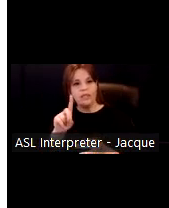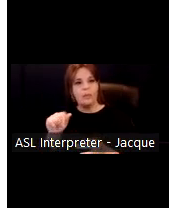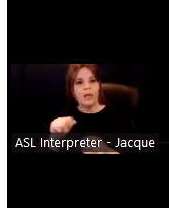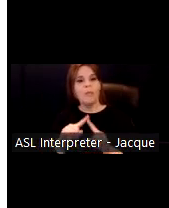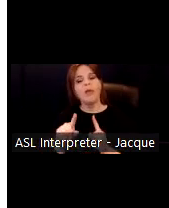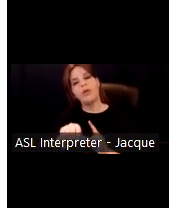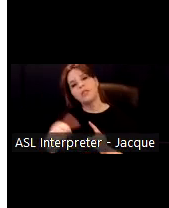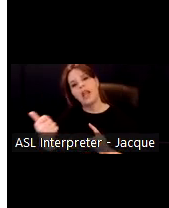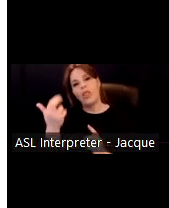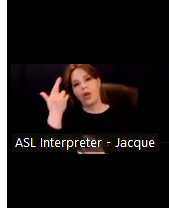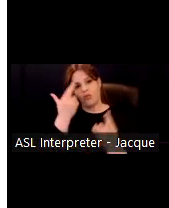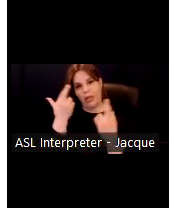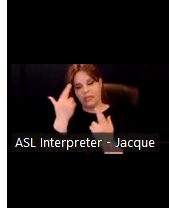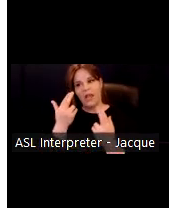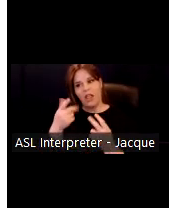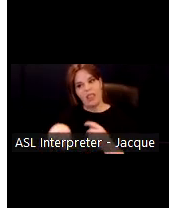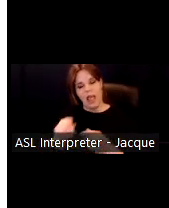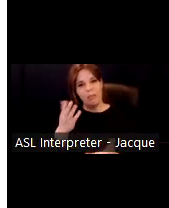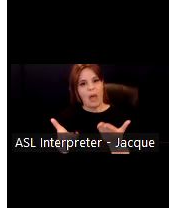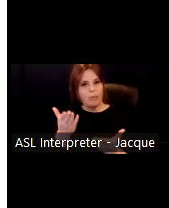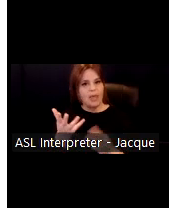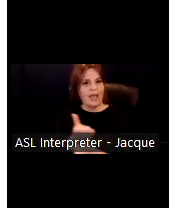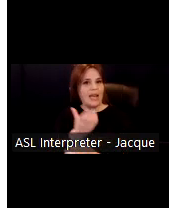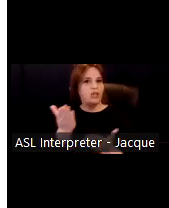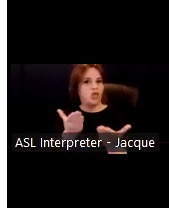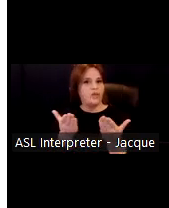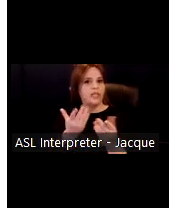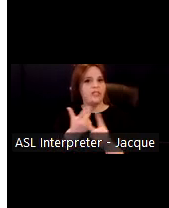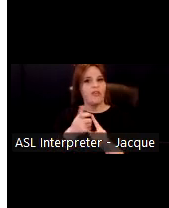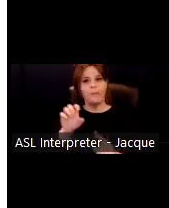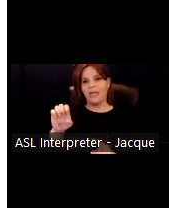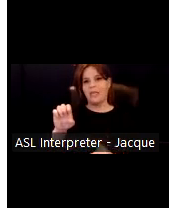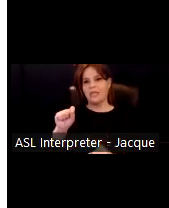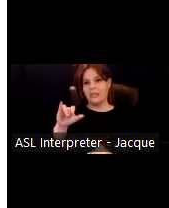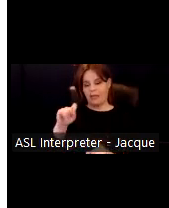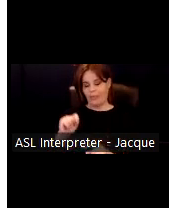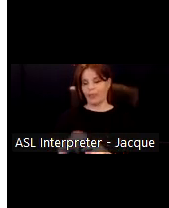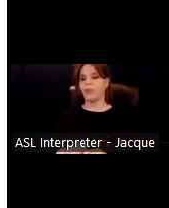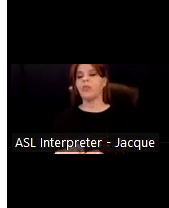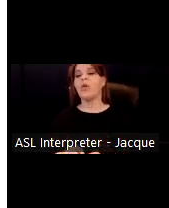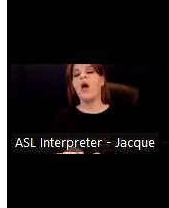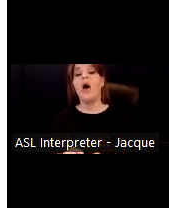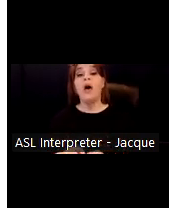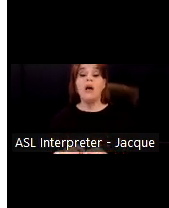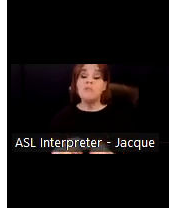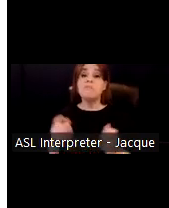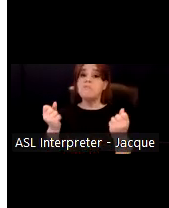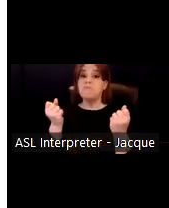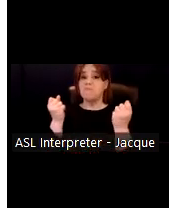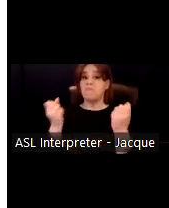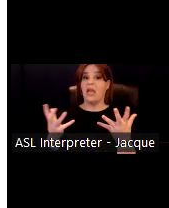reason that they might be getting services from ESIT. So lots of them will have